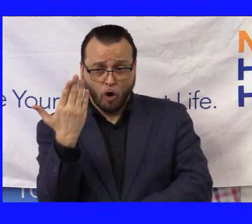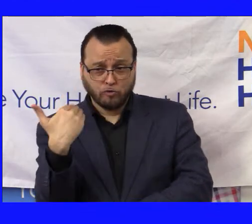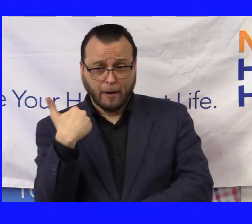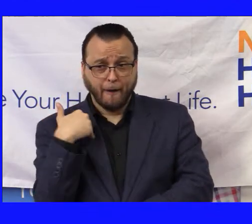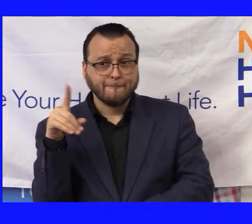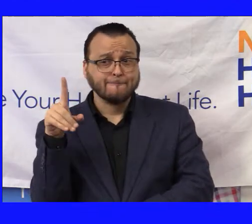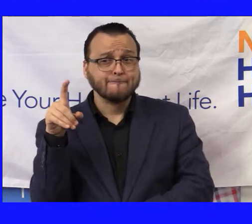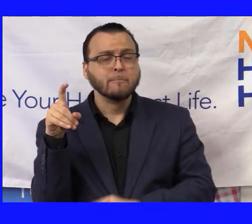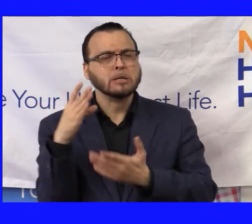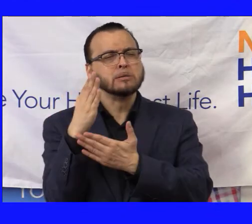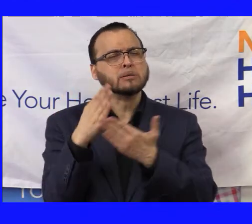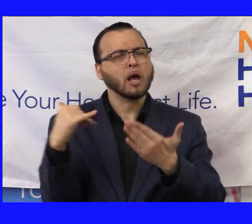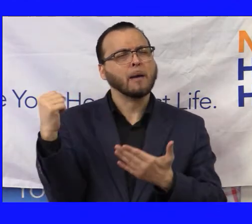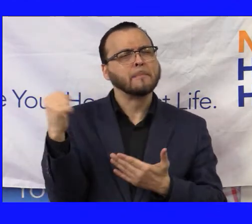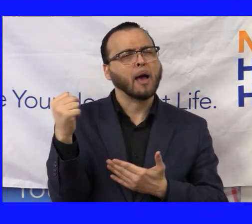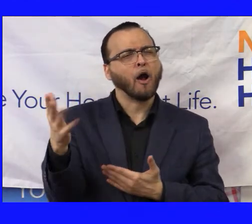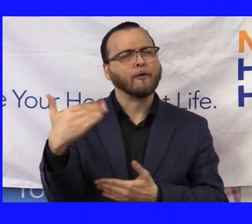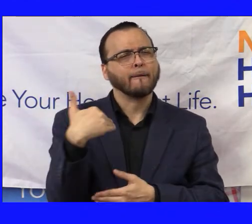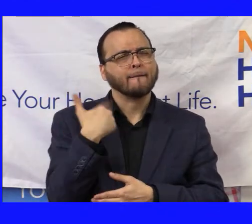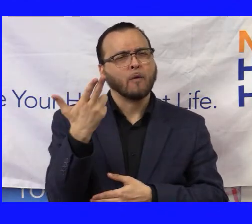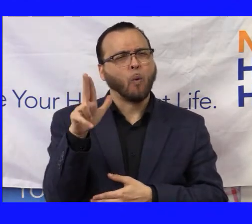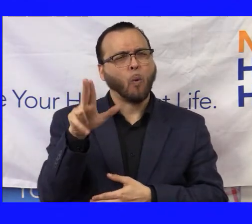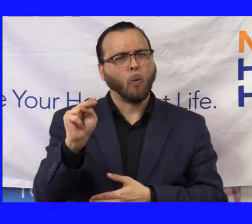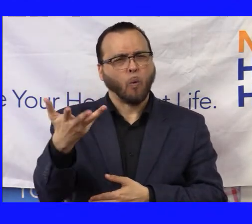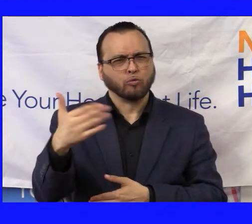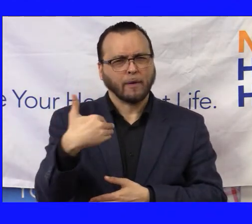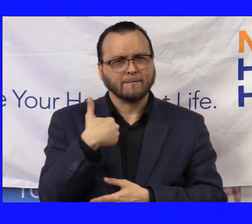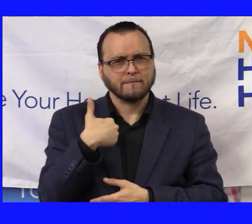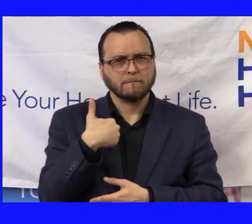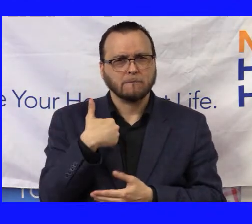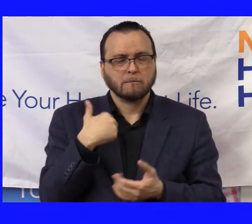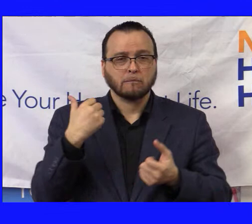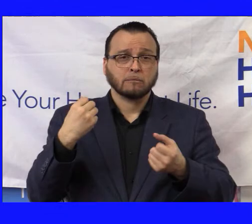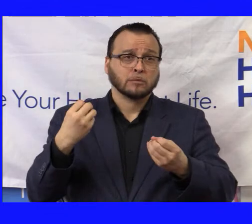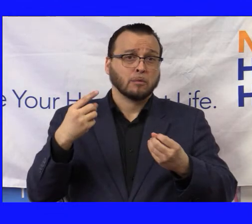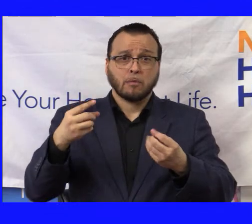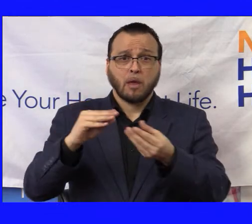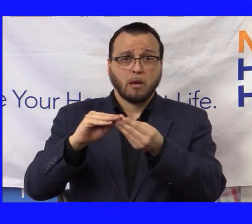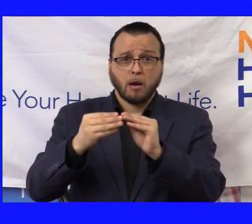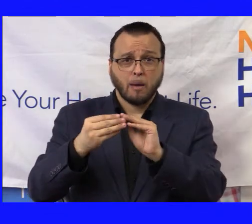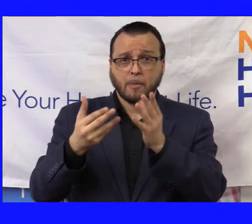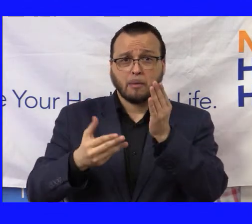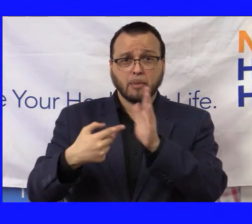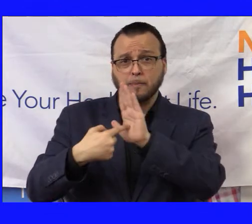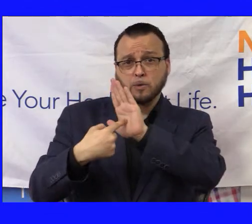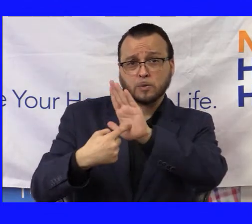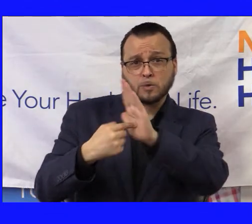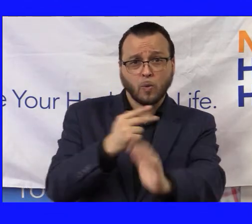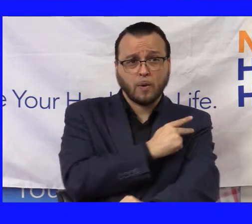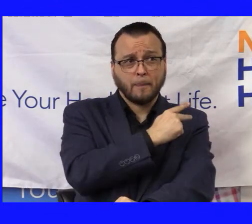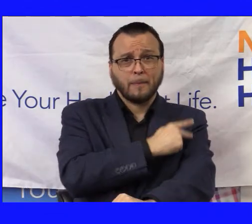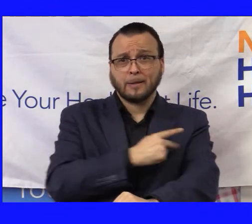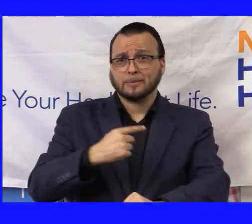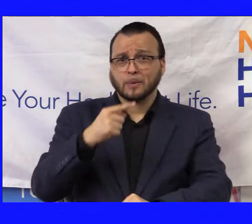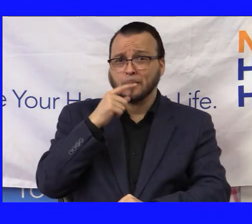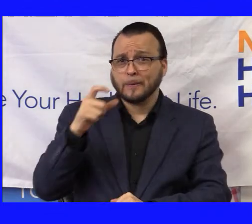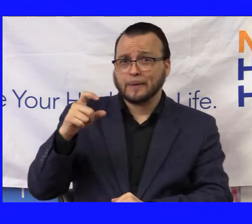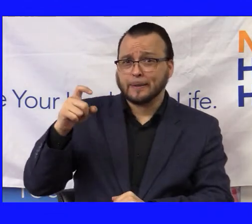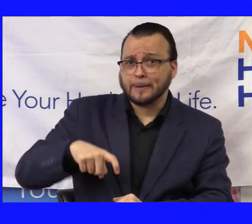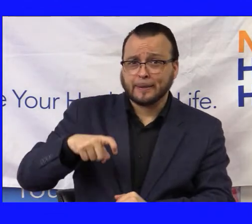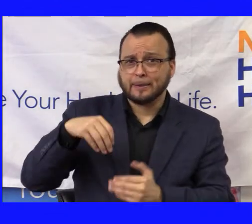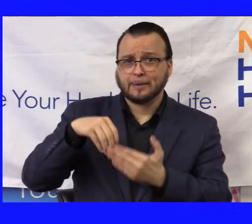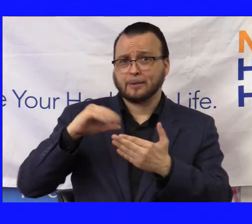do. They have their own dentist. And so this number may reflect patients who did not necessarily need it within our